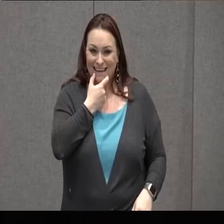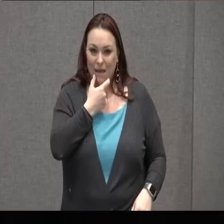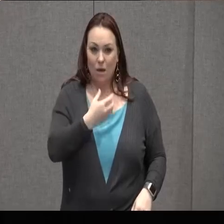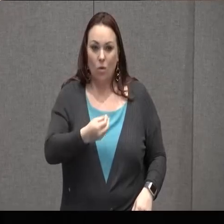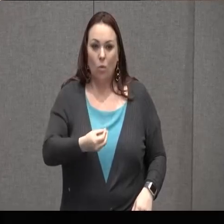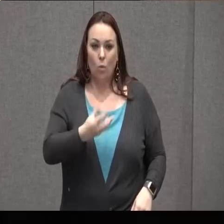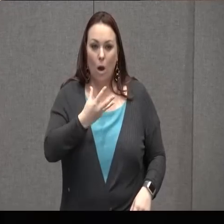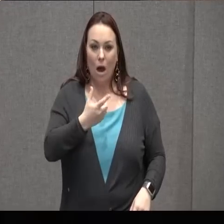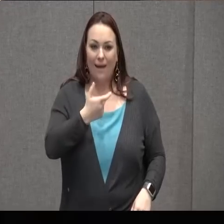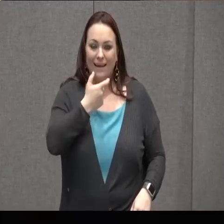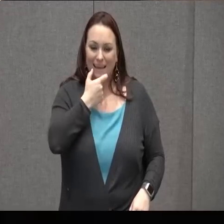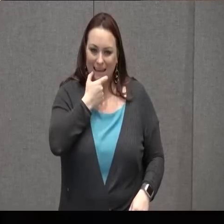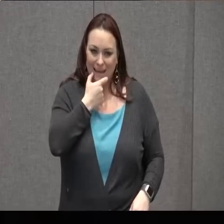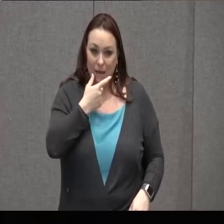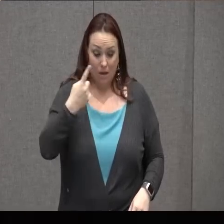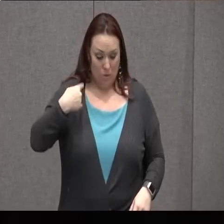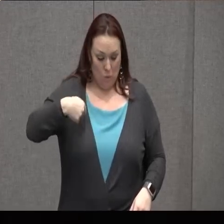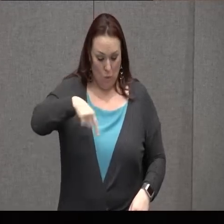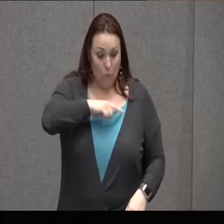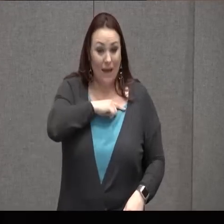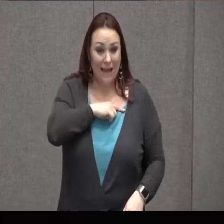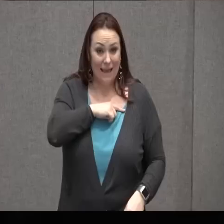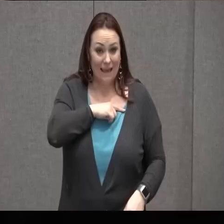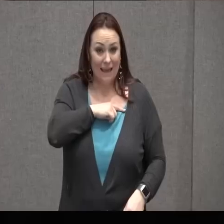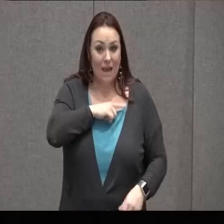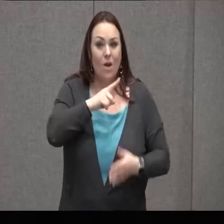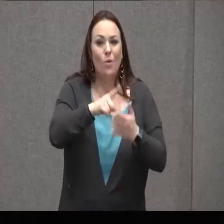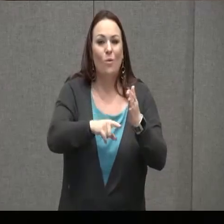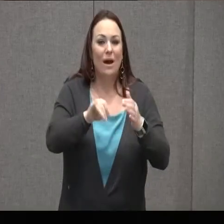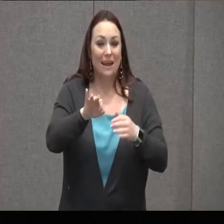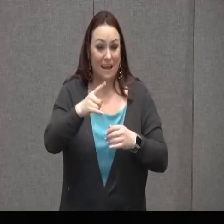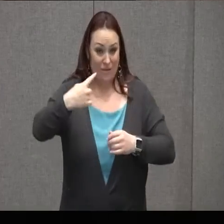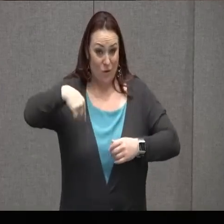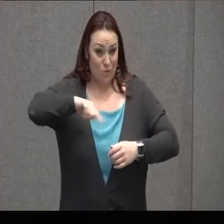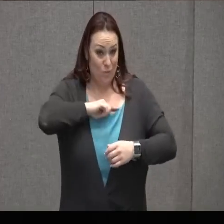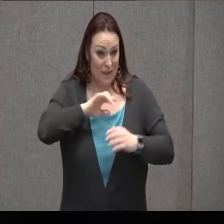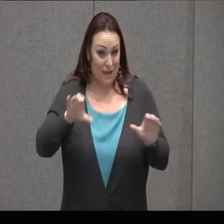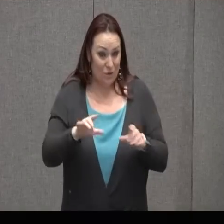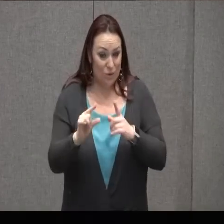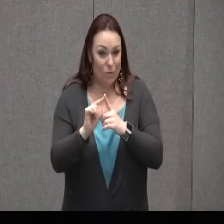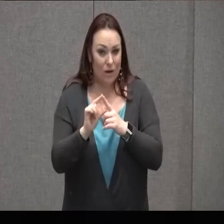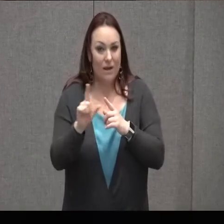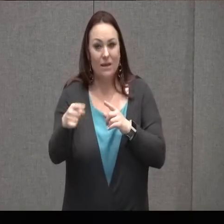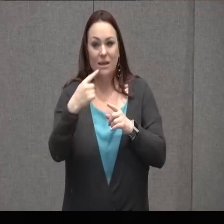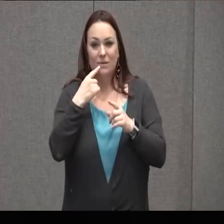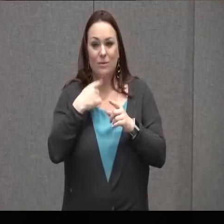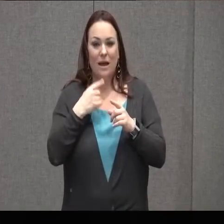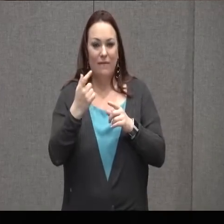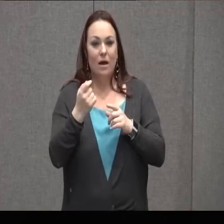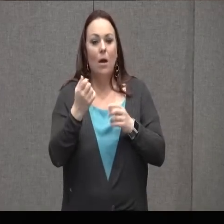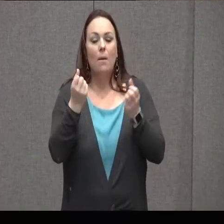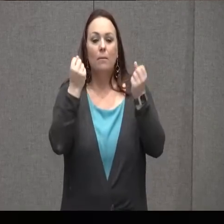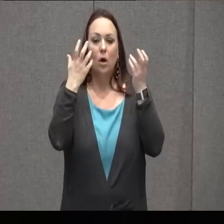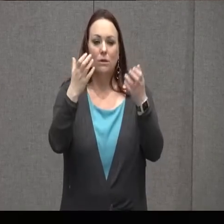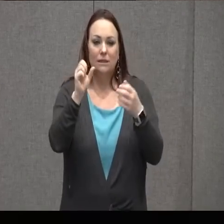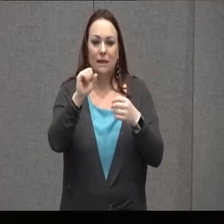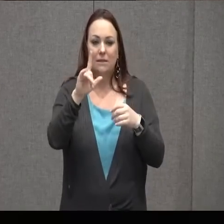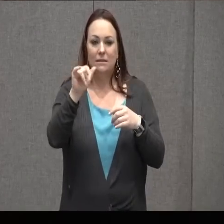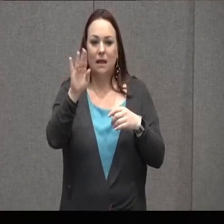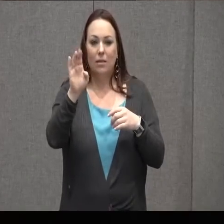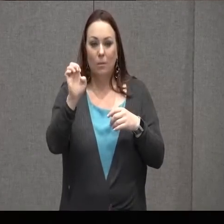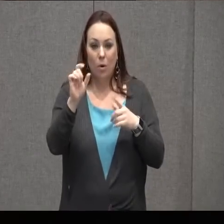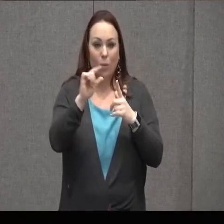What if we do the word, like we put, we have a word that has, it's a multi-syllable word. It has an